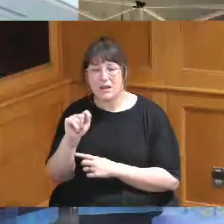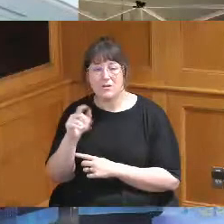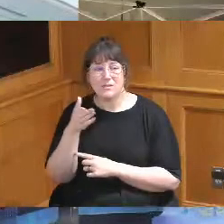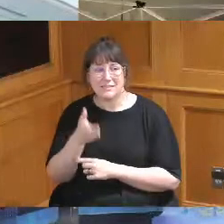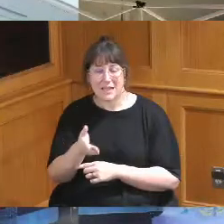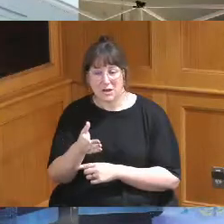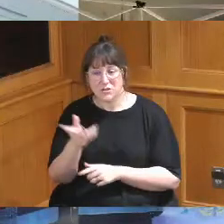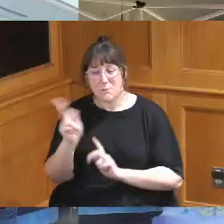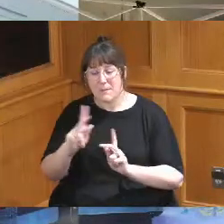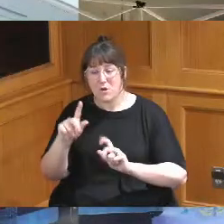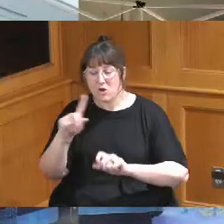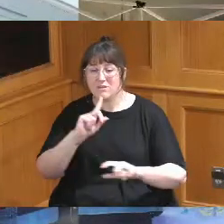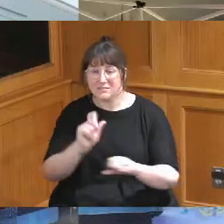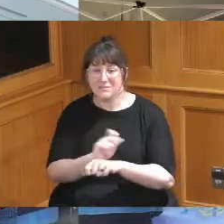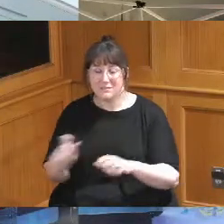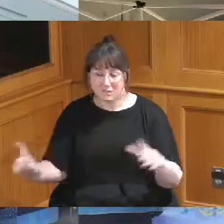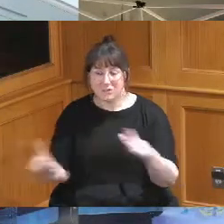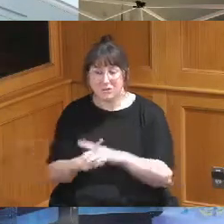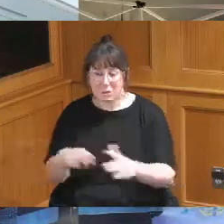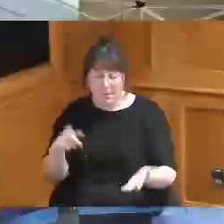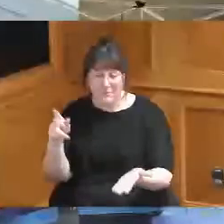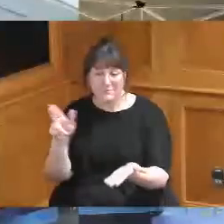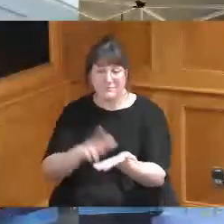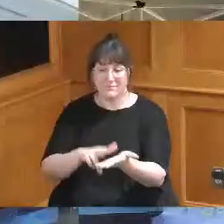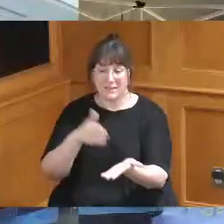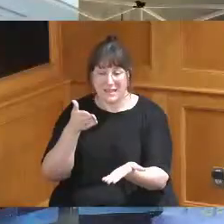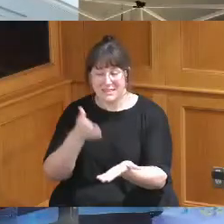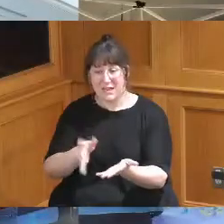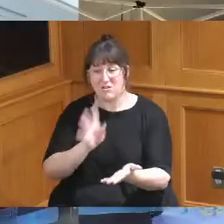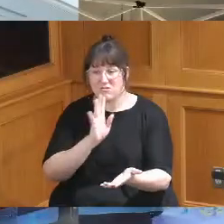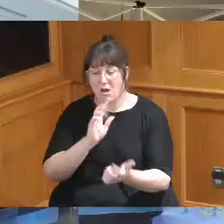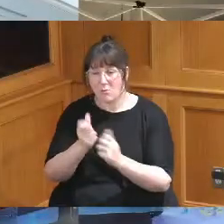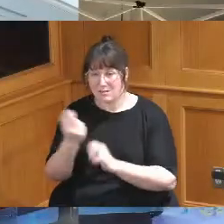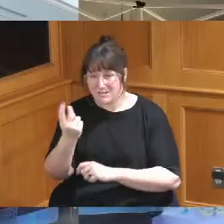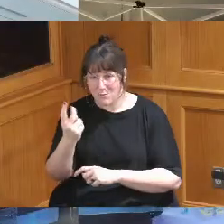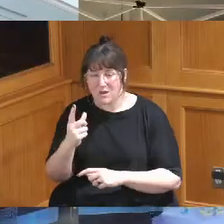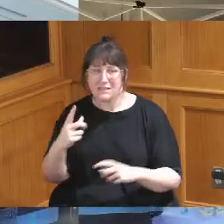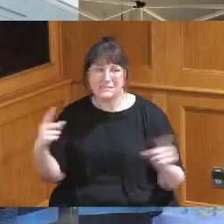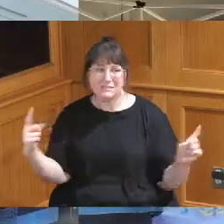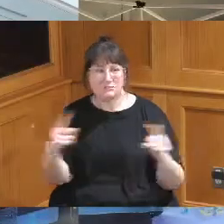and sign up and talk to someone, because it's so difficult when you're dealing with